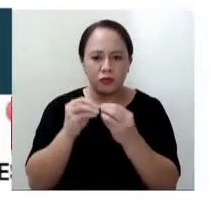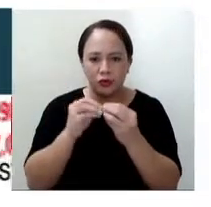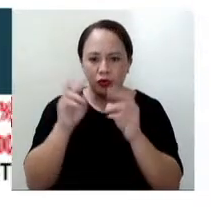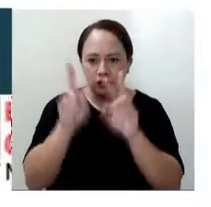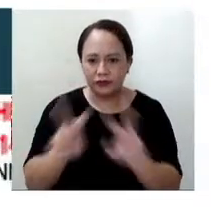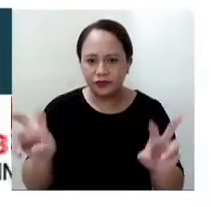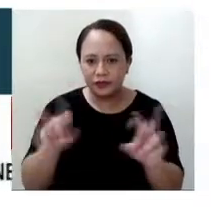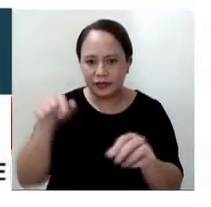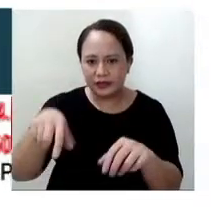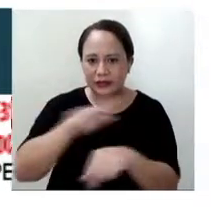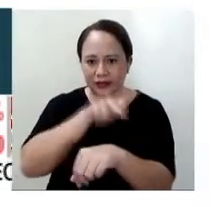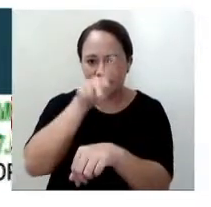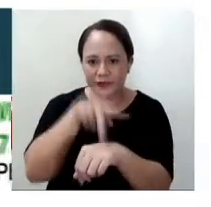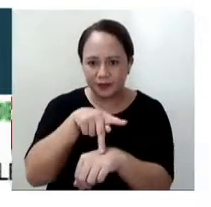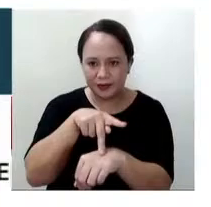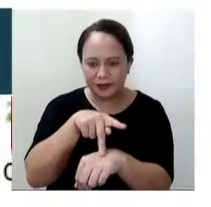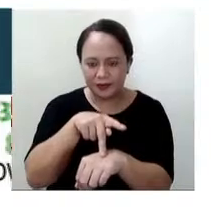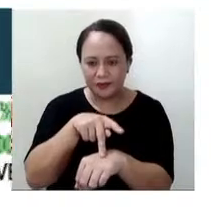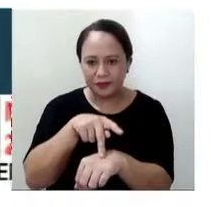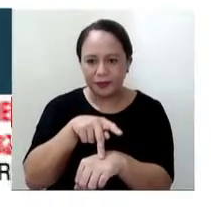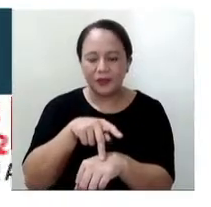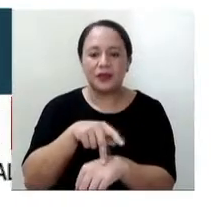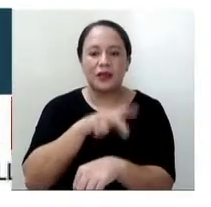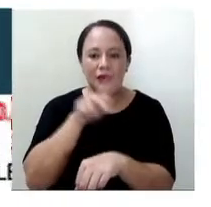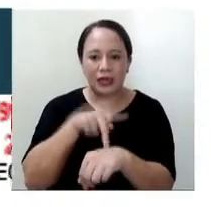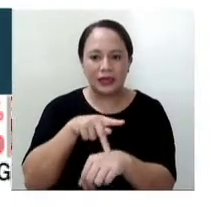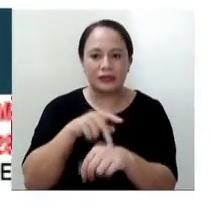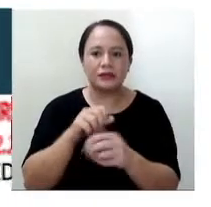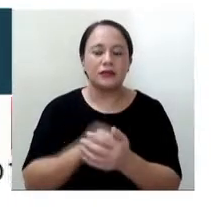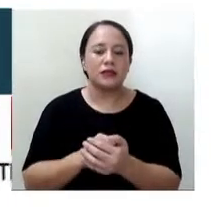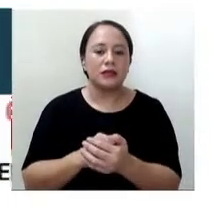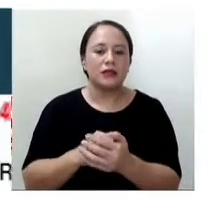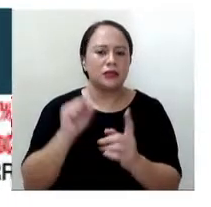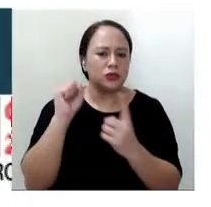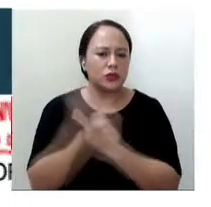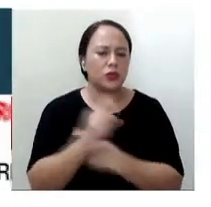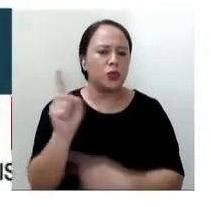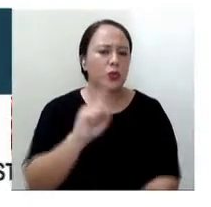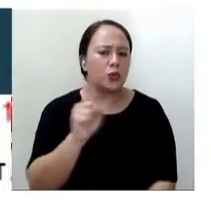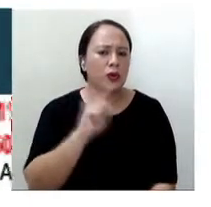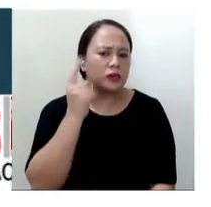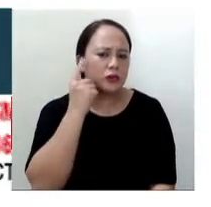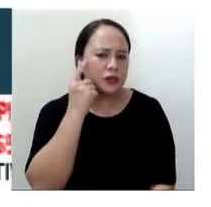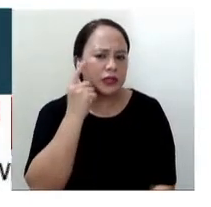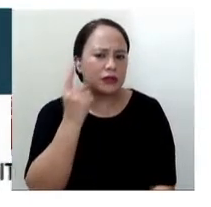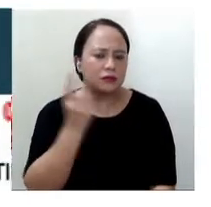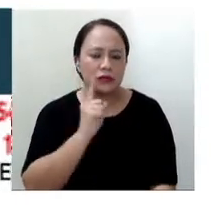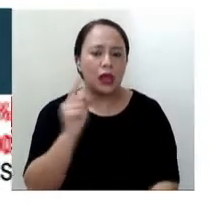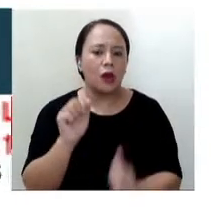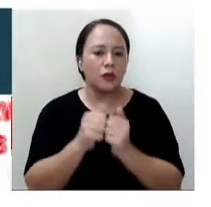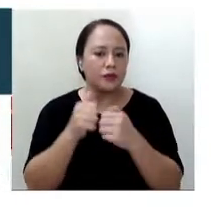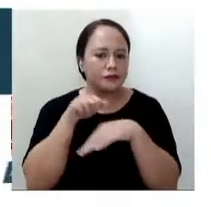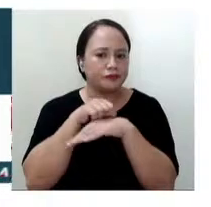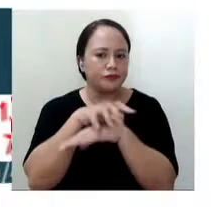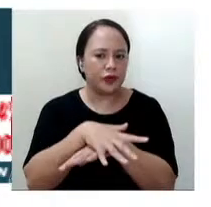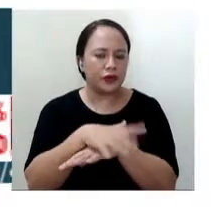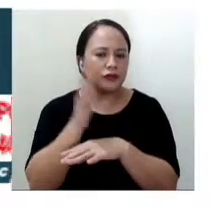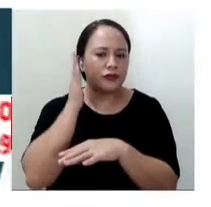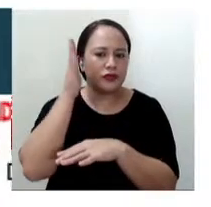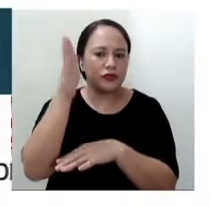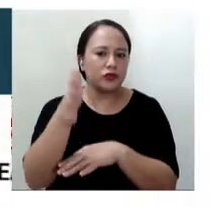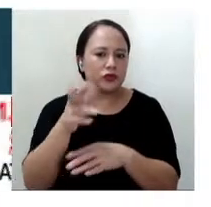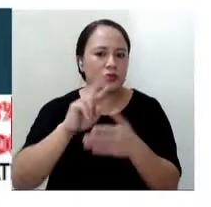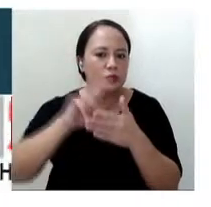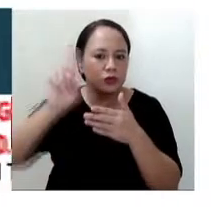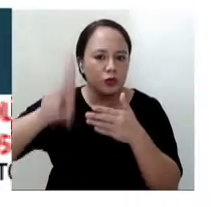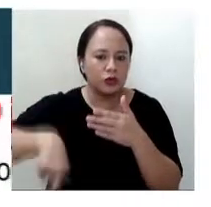the Philippines. And into the Philippine situation. What do you think? How might this affect the future findings